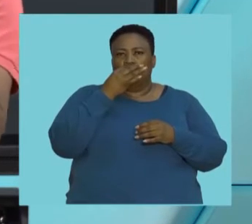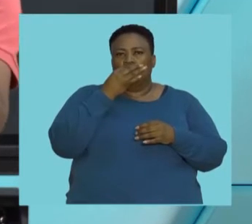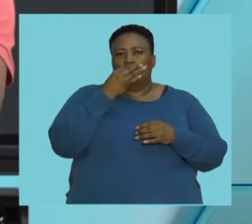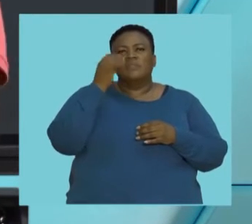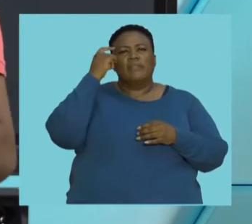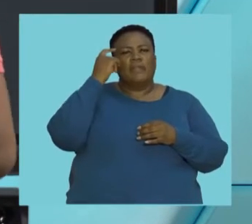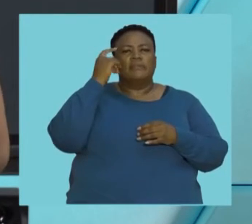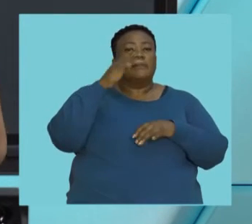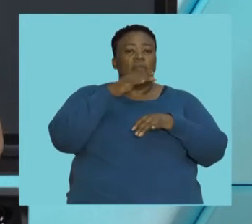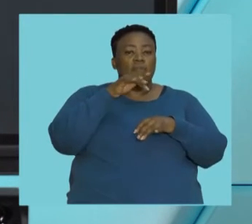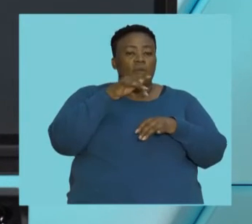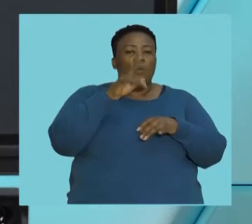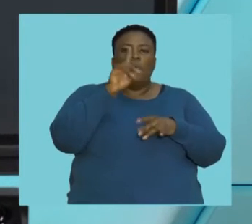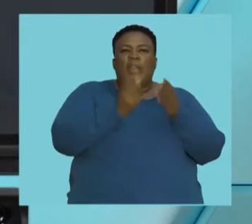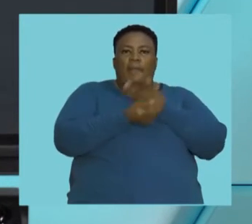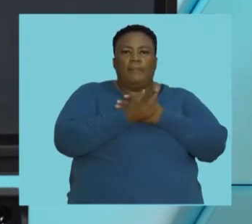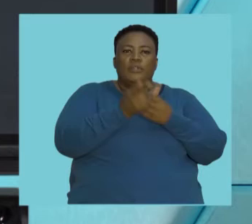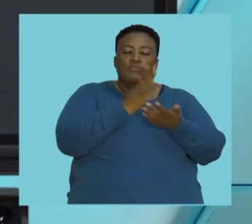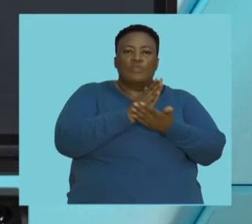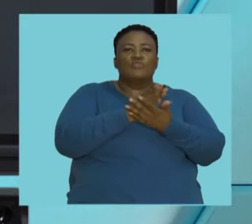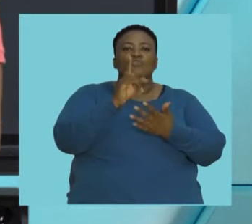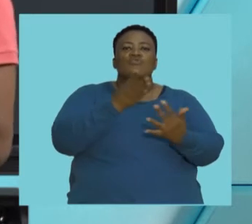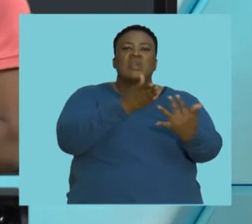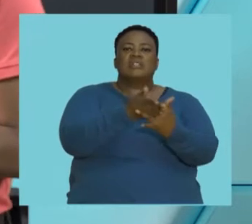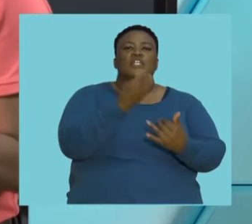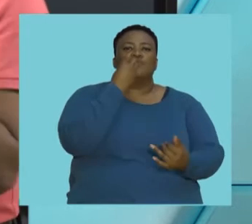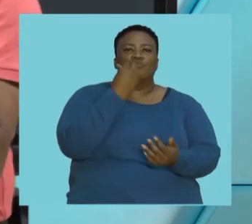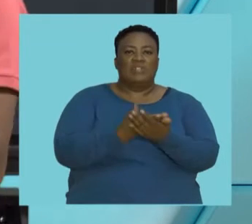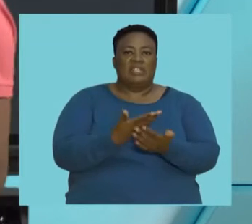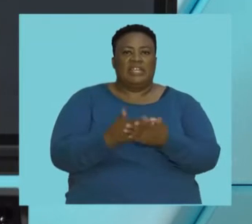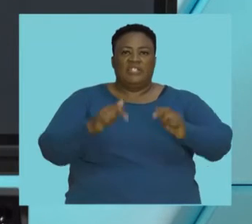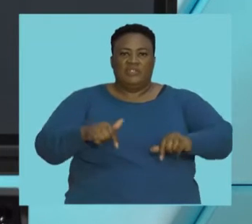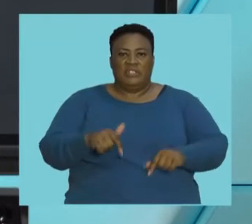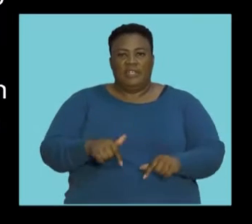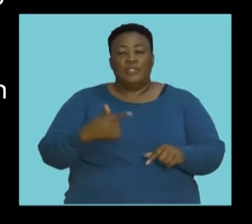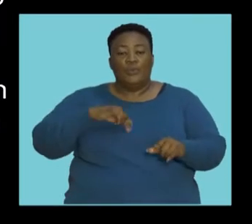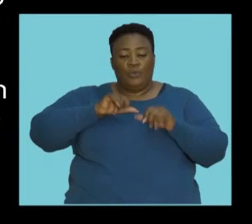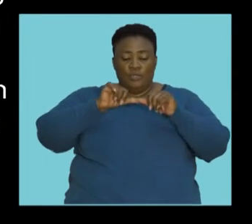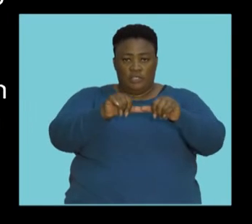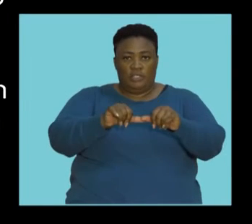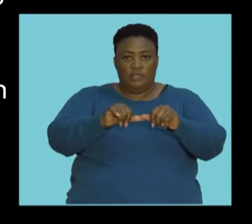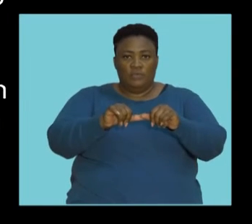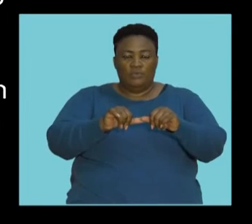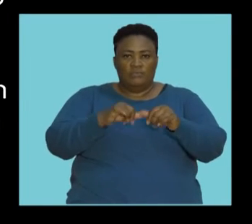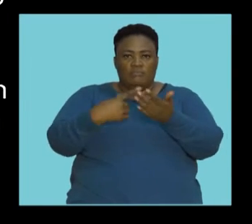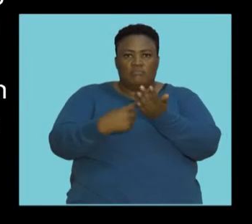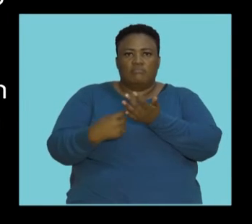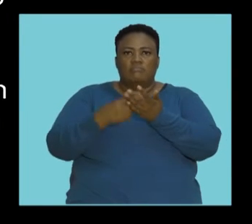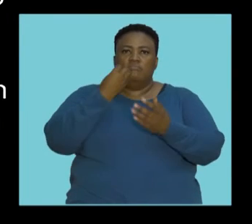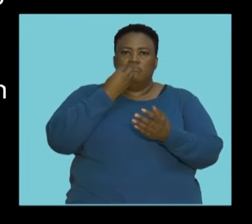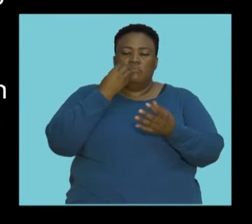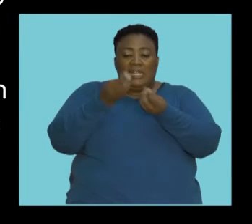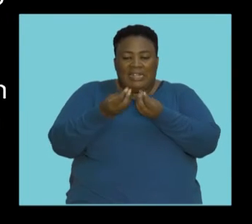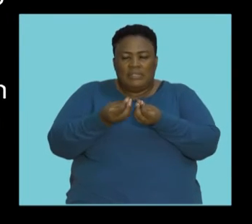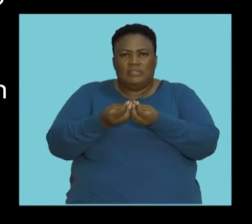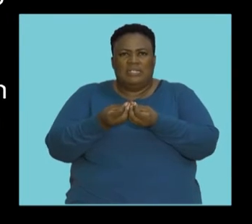that you were able to access that food today. So we're going to continue looking at factors that influence food security. We've looked